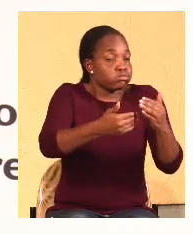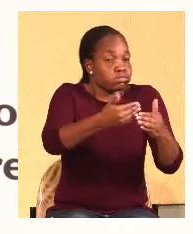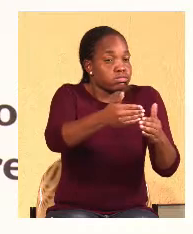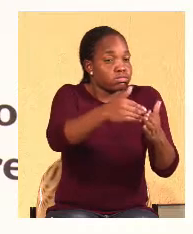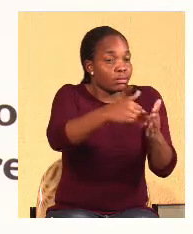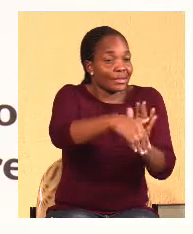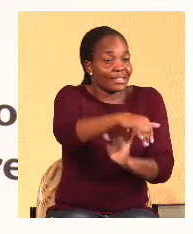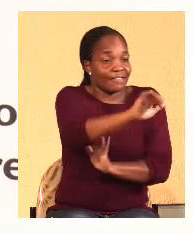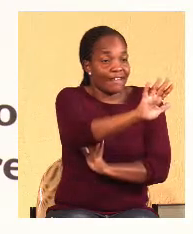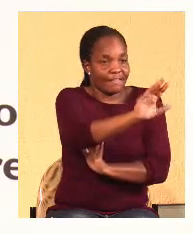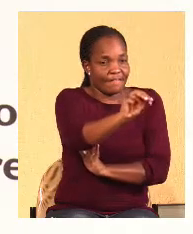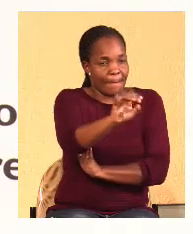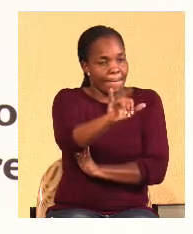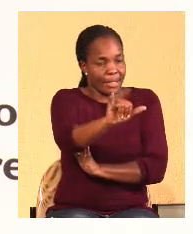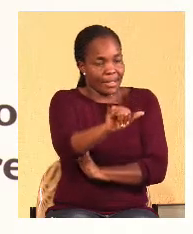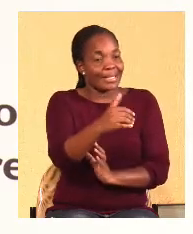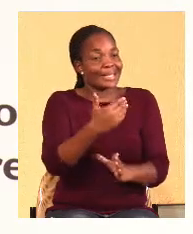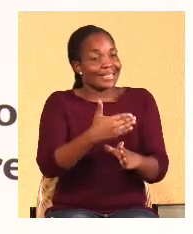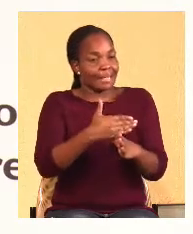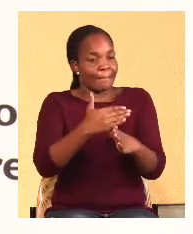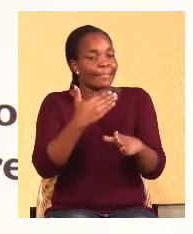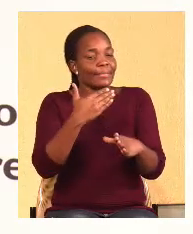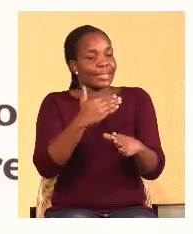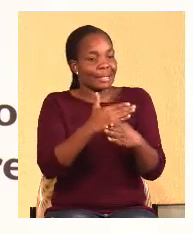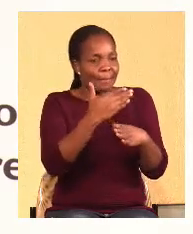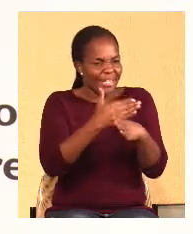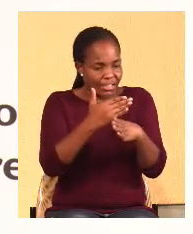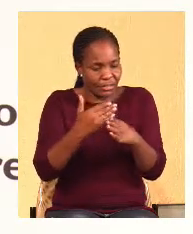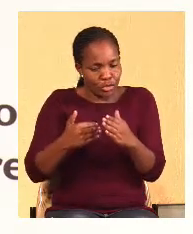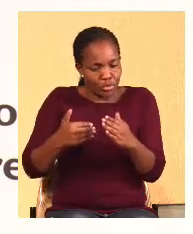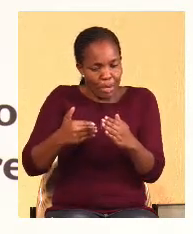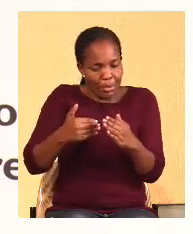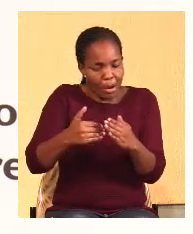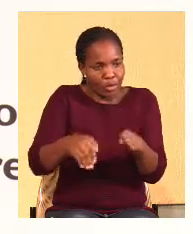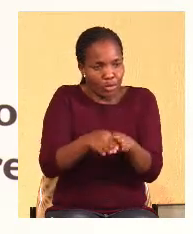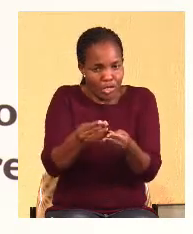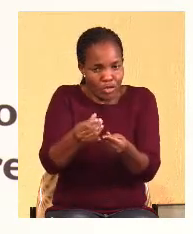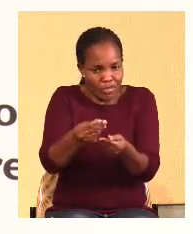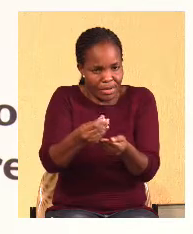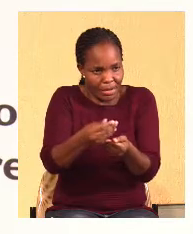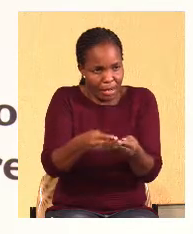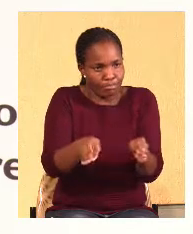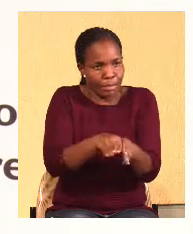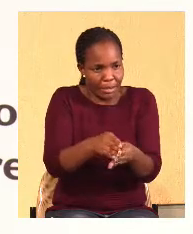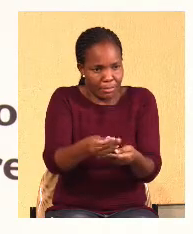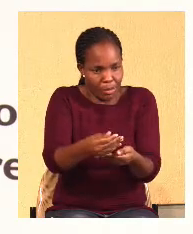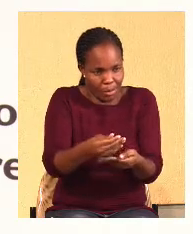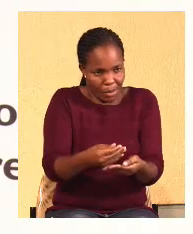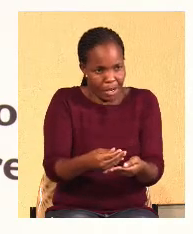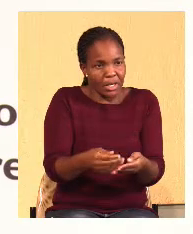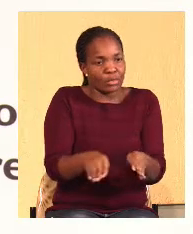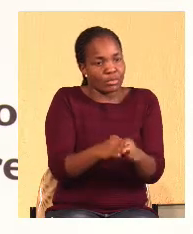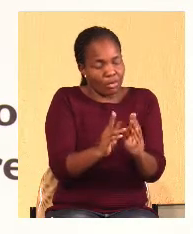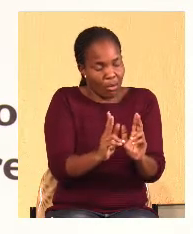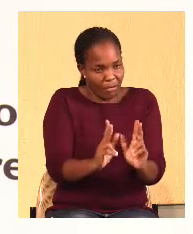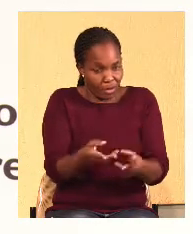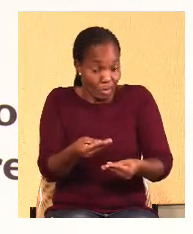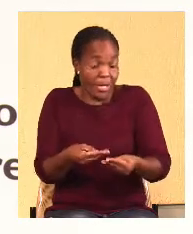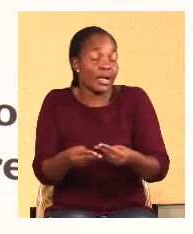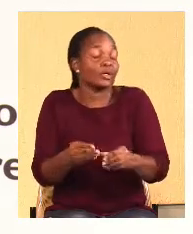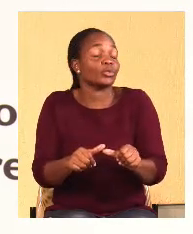May, there is some activities that are already injecting capital into the life of the Namibian economy. So that